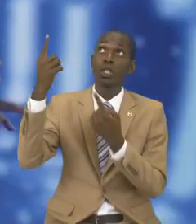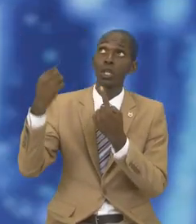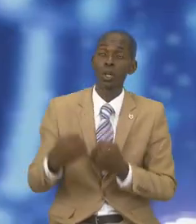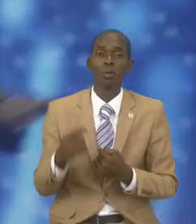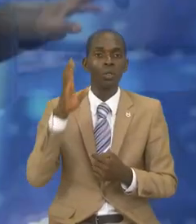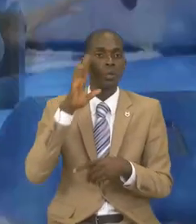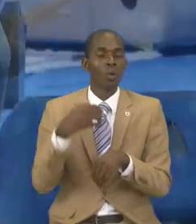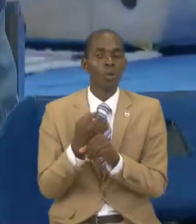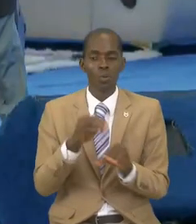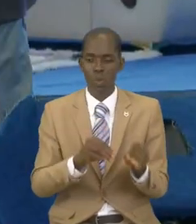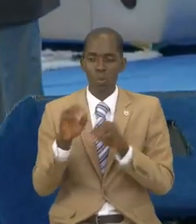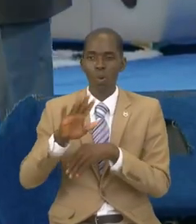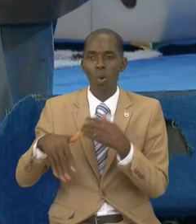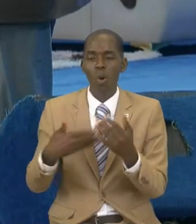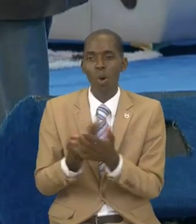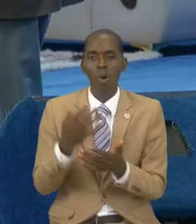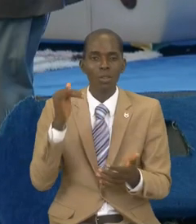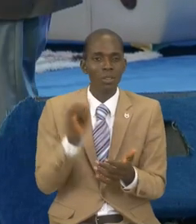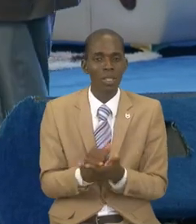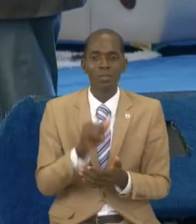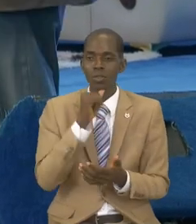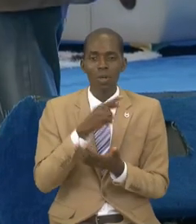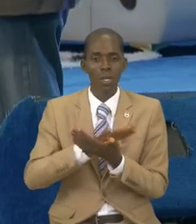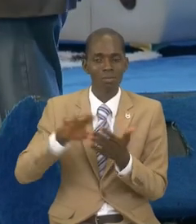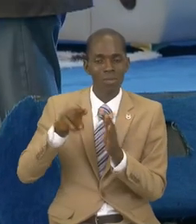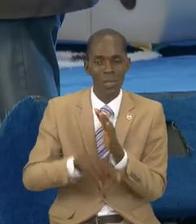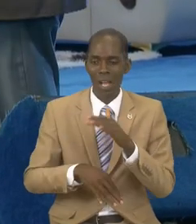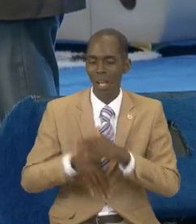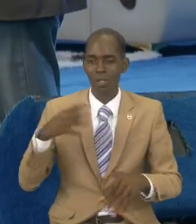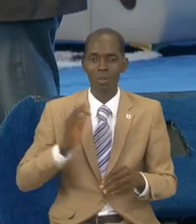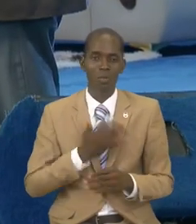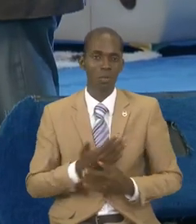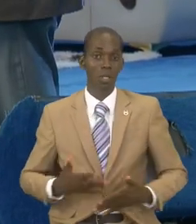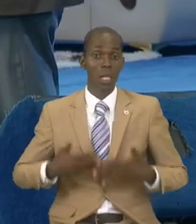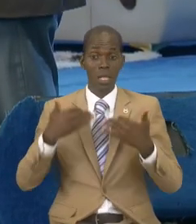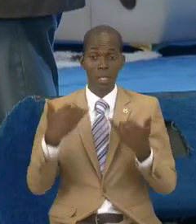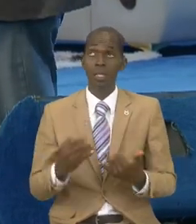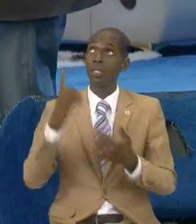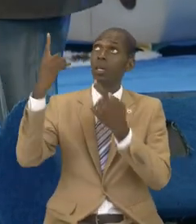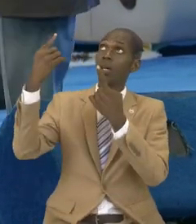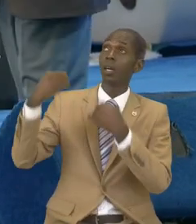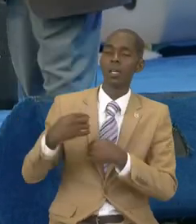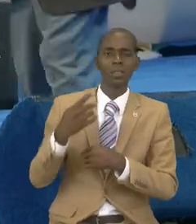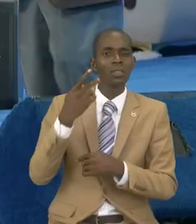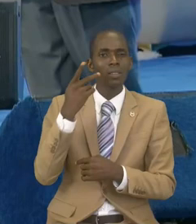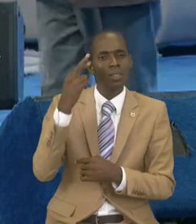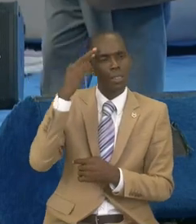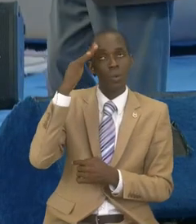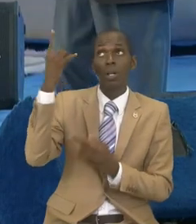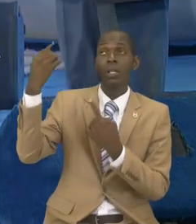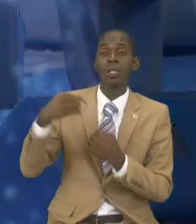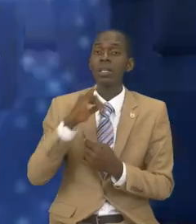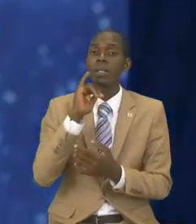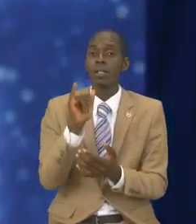that unrighteousness, put that away from my life. Now he has come, and the reason why he came is that